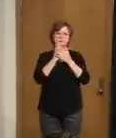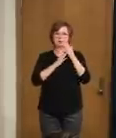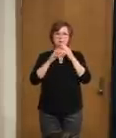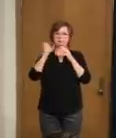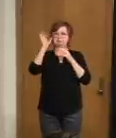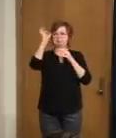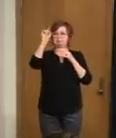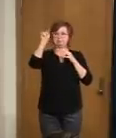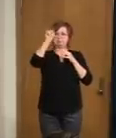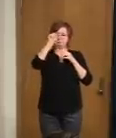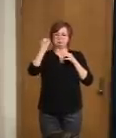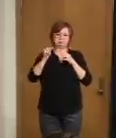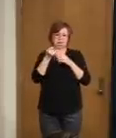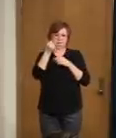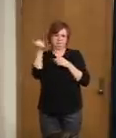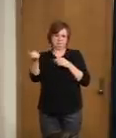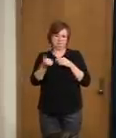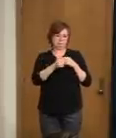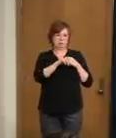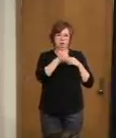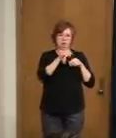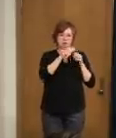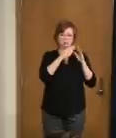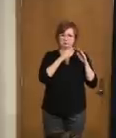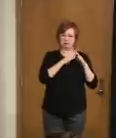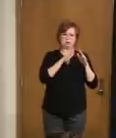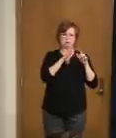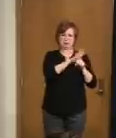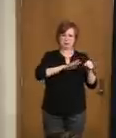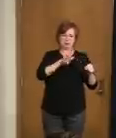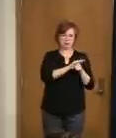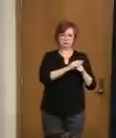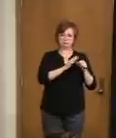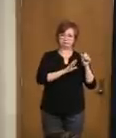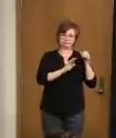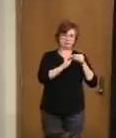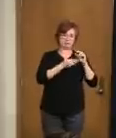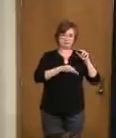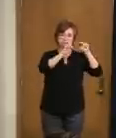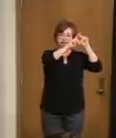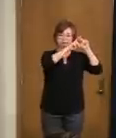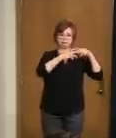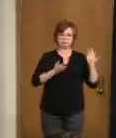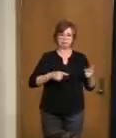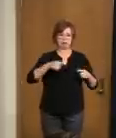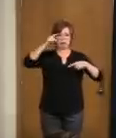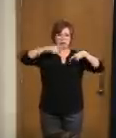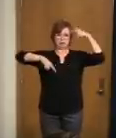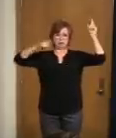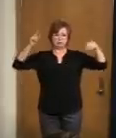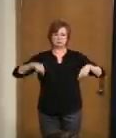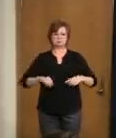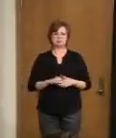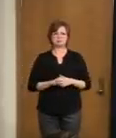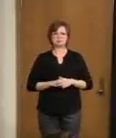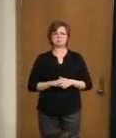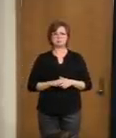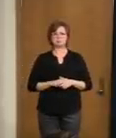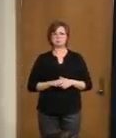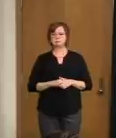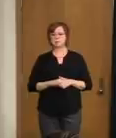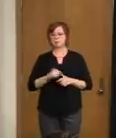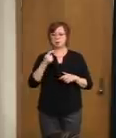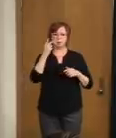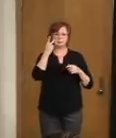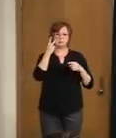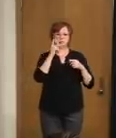numbers are very high. Our test positivity again can fluctuate quite a bit. Average is 12, but as you can see, it fluctuates anywhere from 6